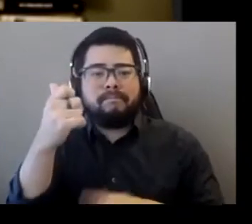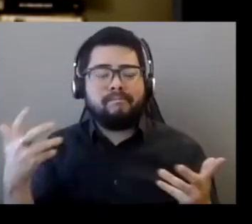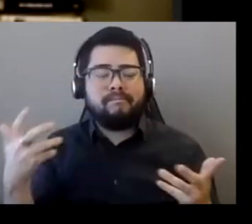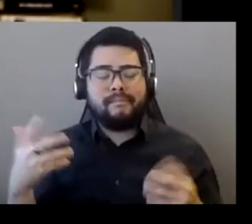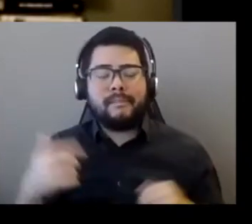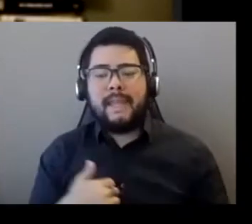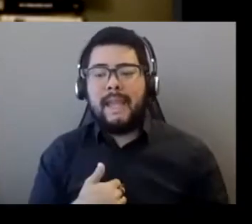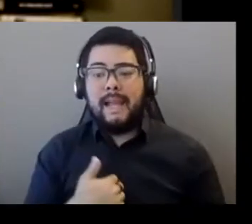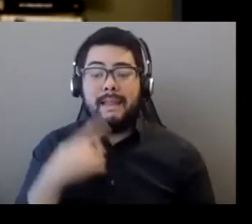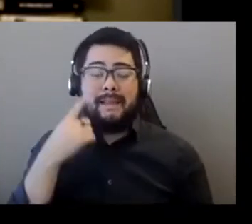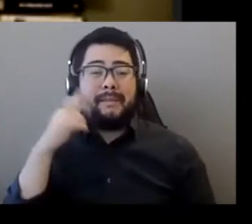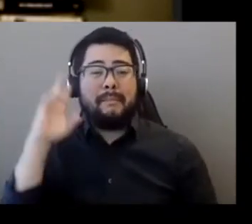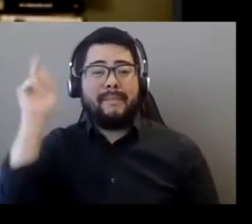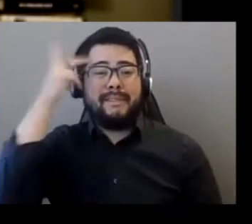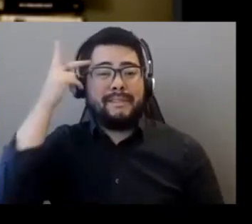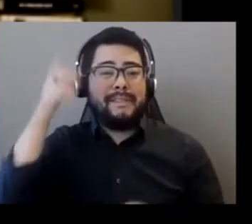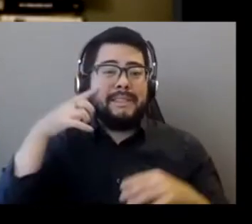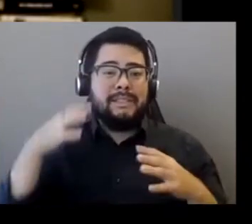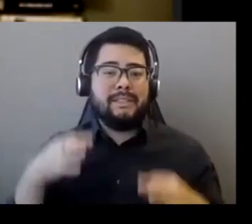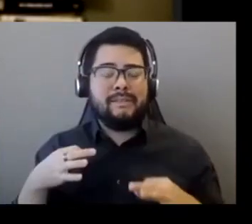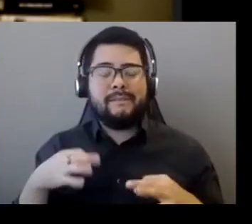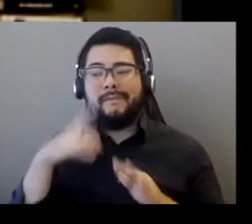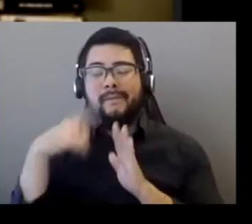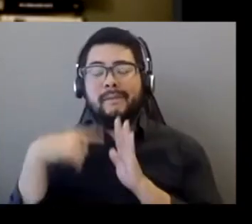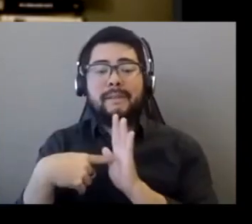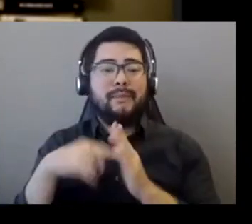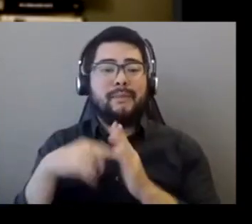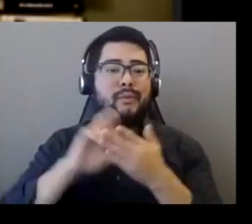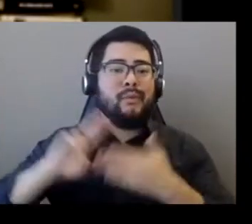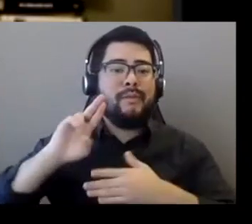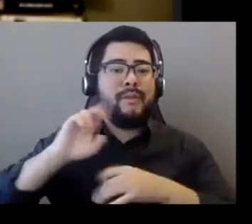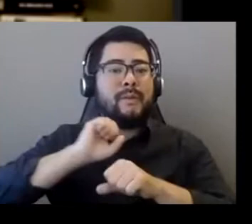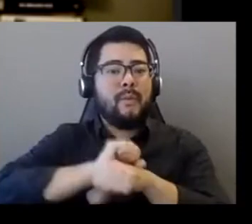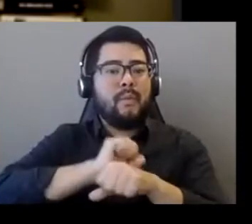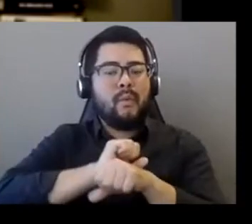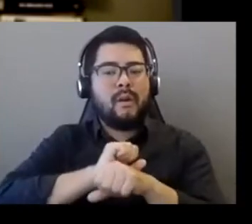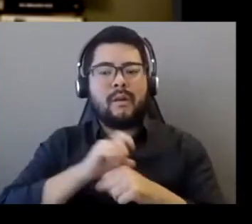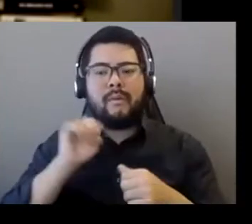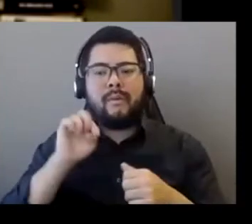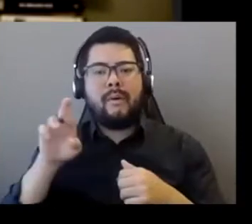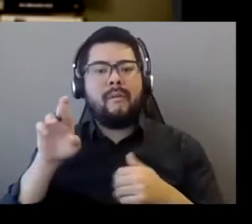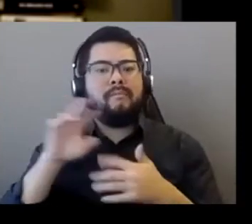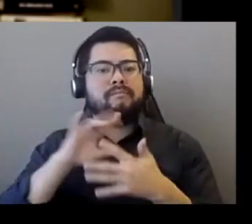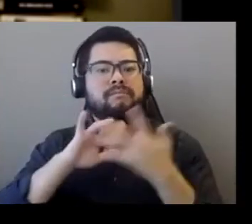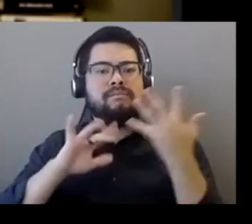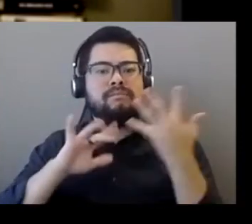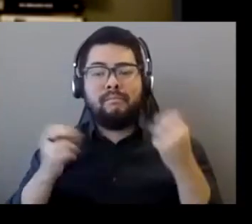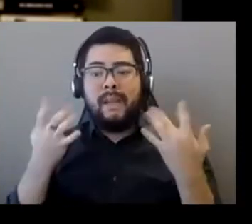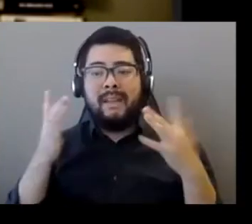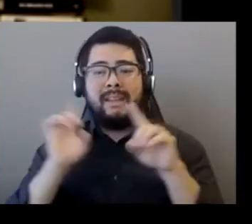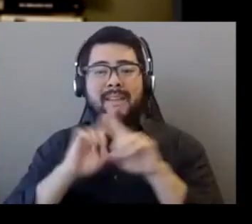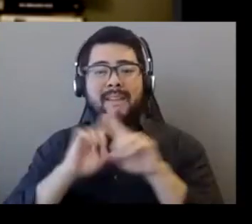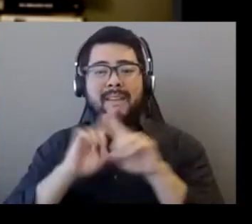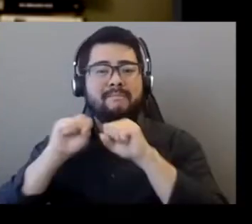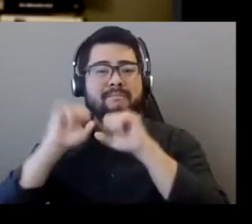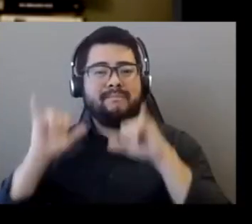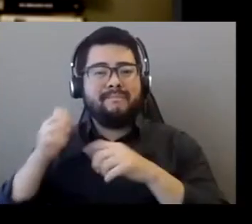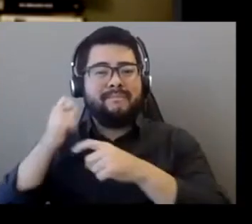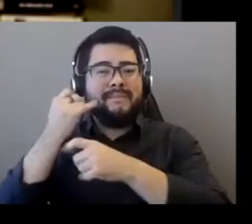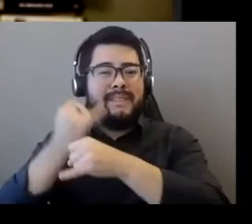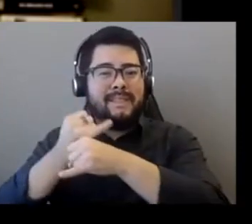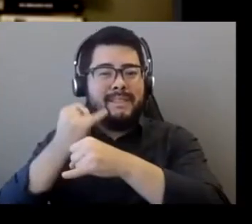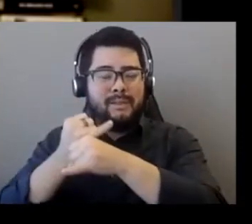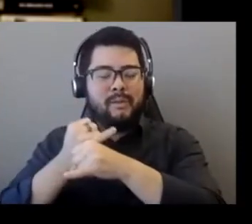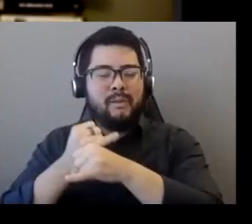to university work, or what's happened increasingly, all kinds of these institutional locations,